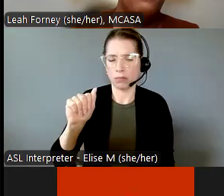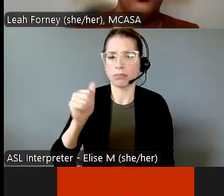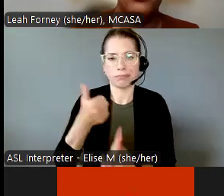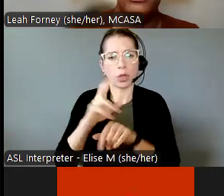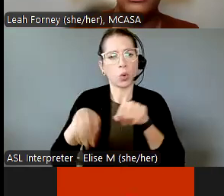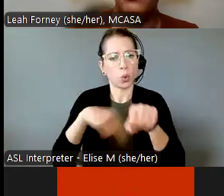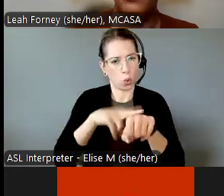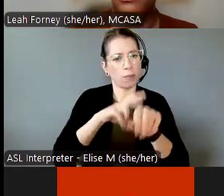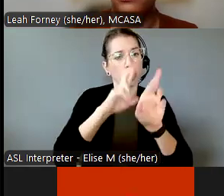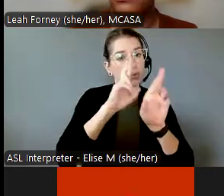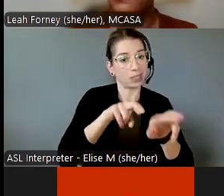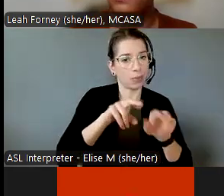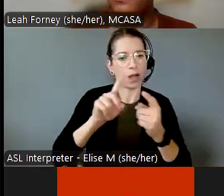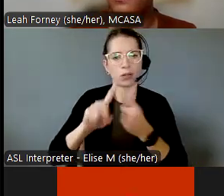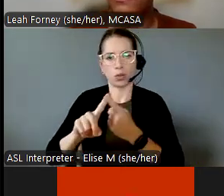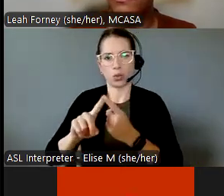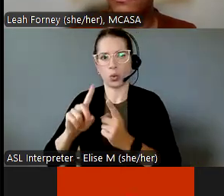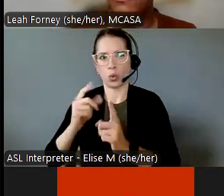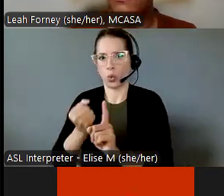an abnormal experience.